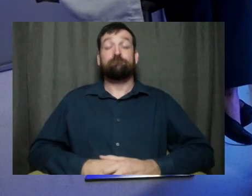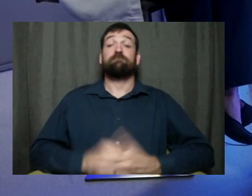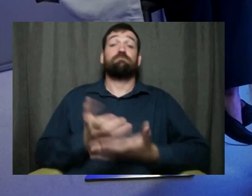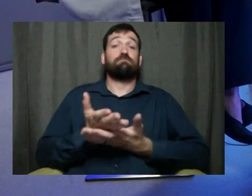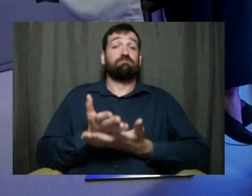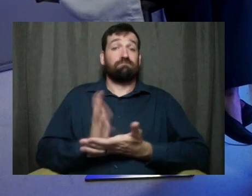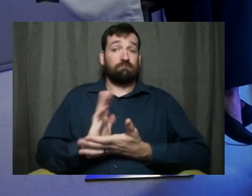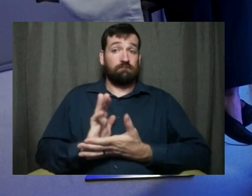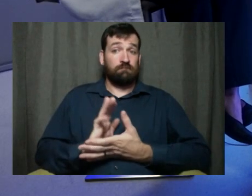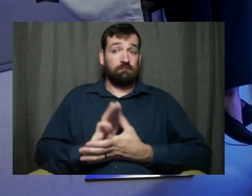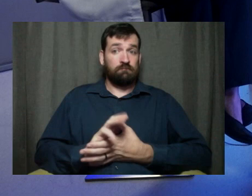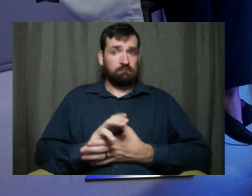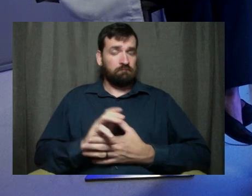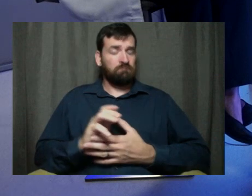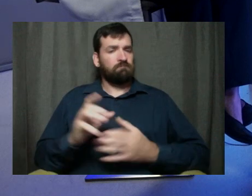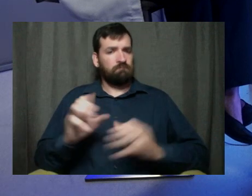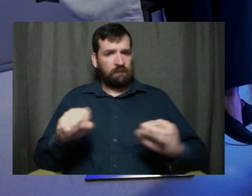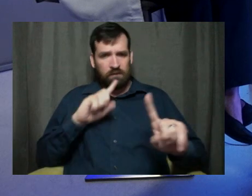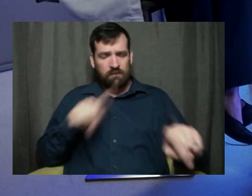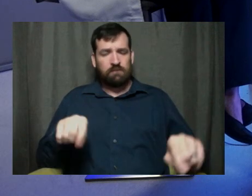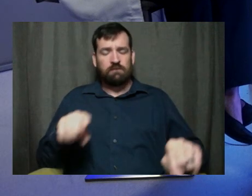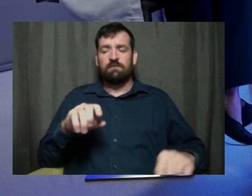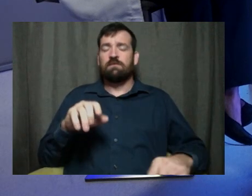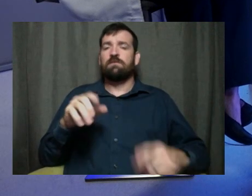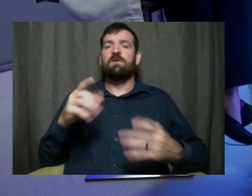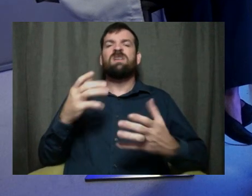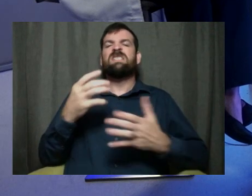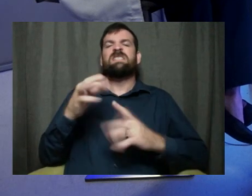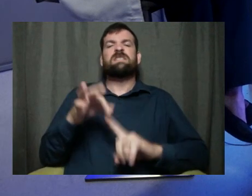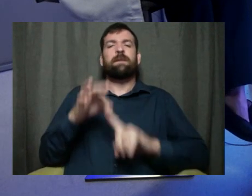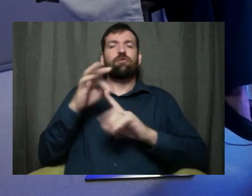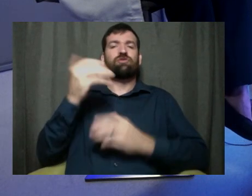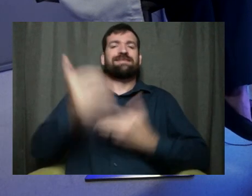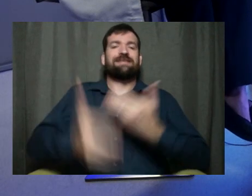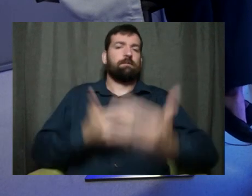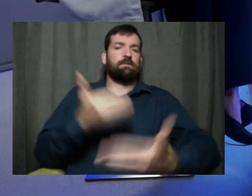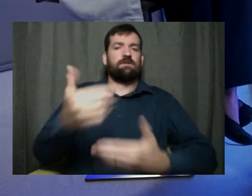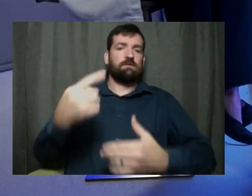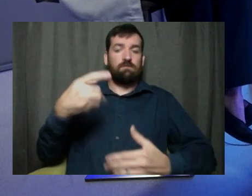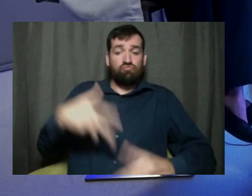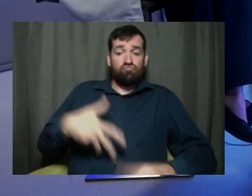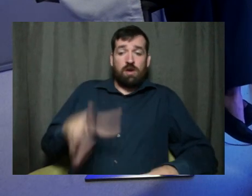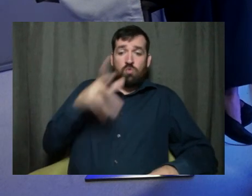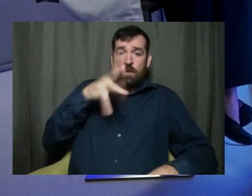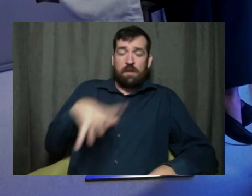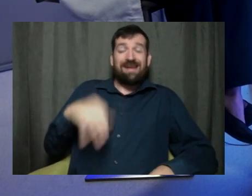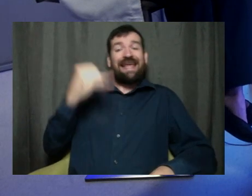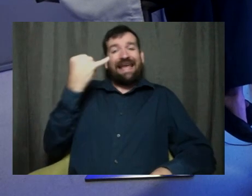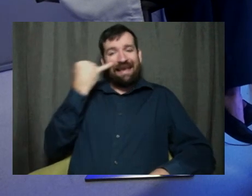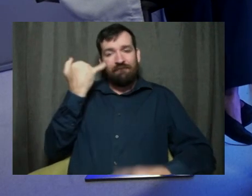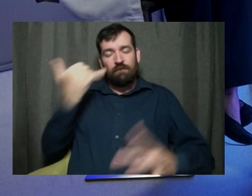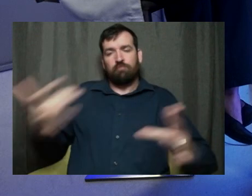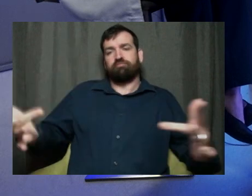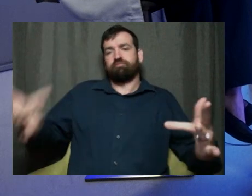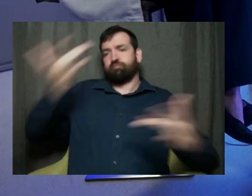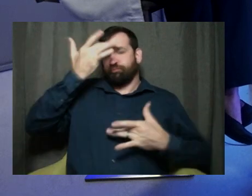Just, if you could answer this, Jean wants to know, what special steps should pregnant women take when and if they get COVID? Just